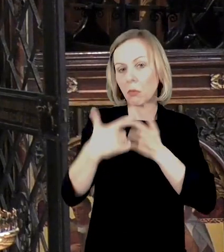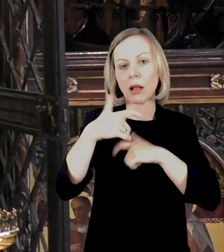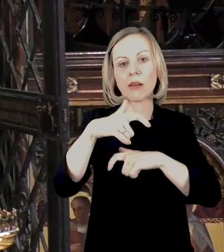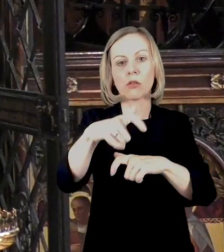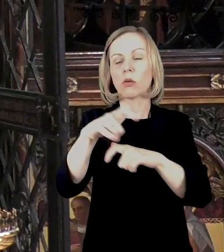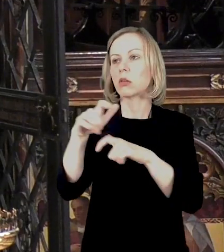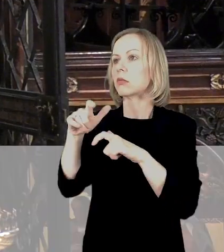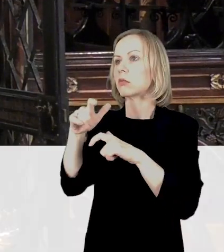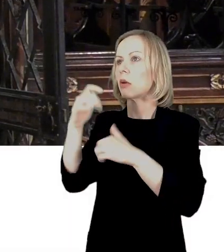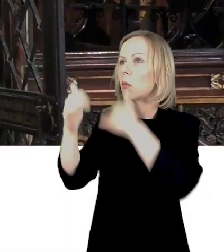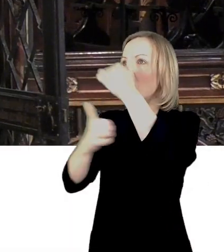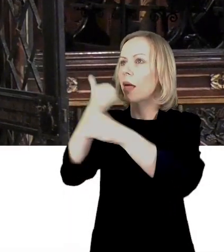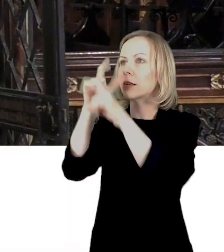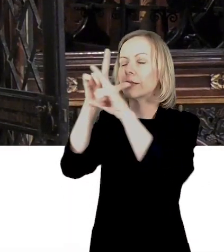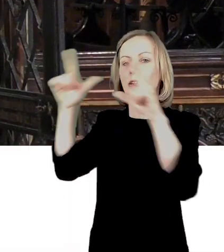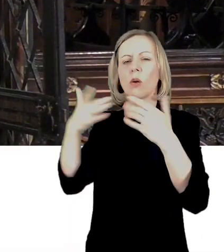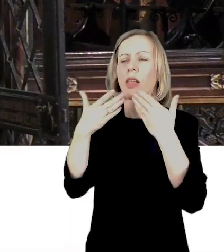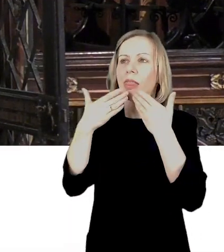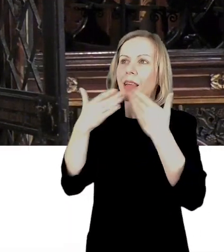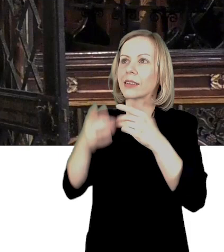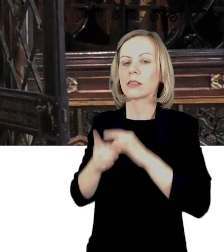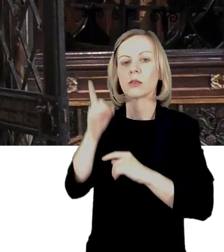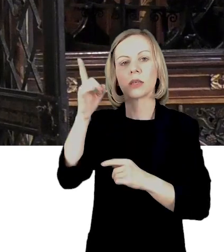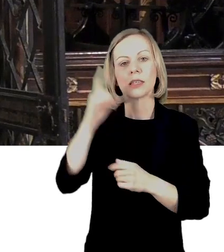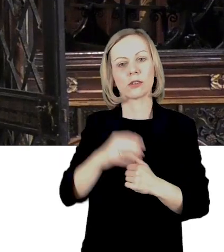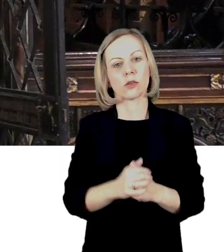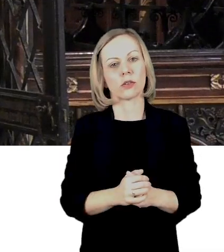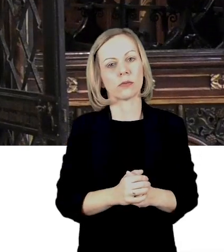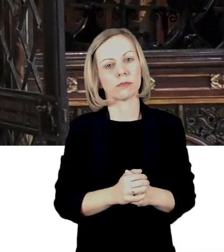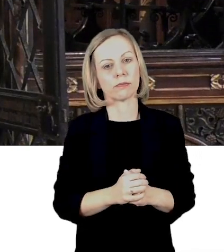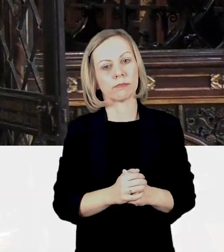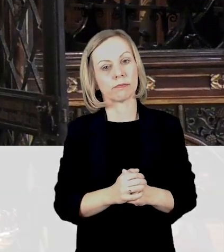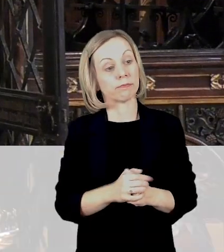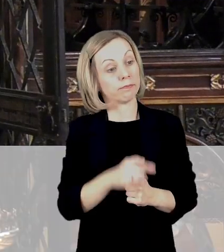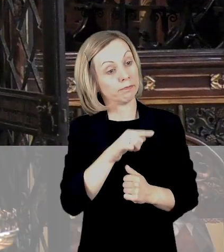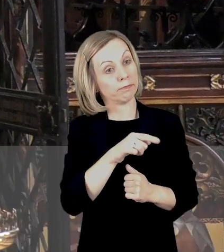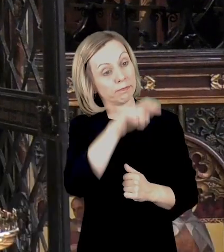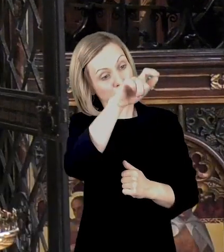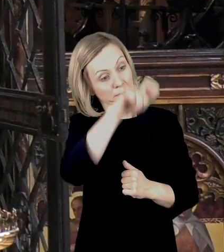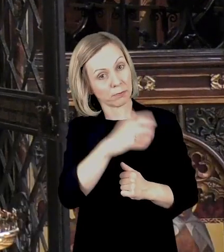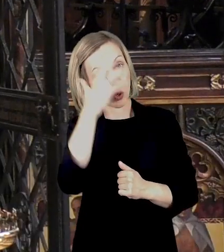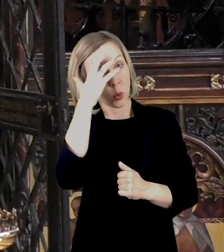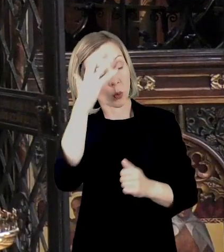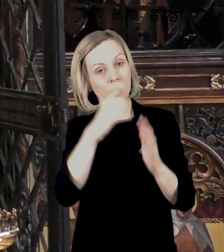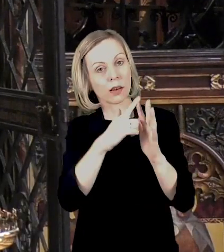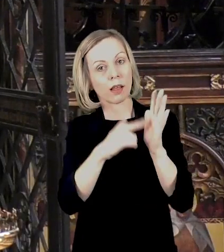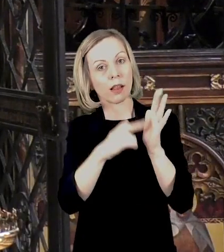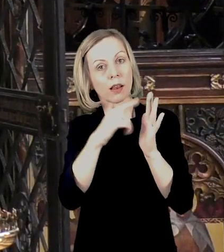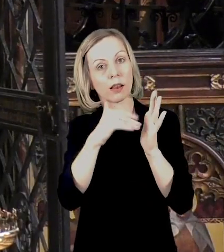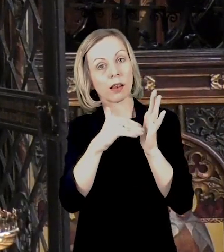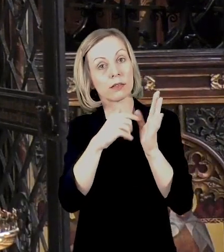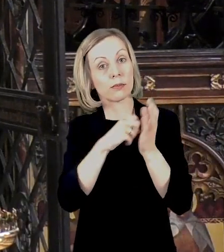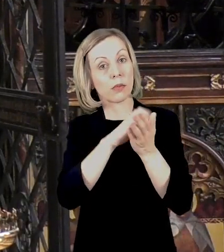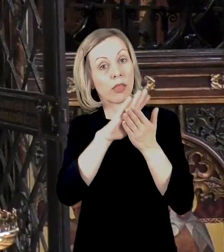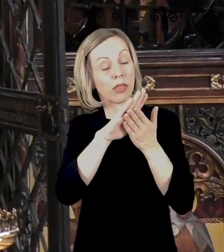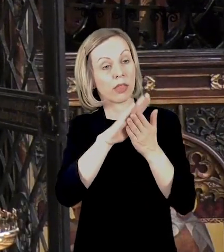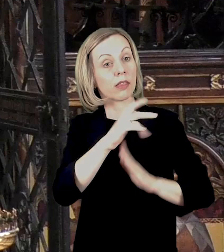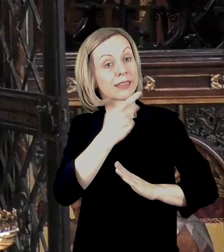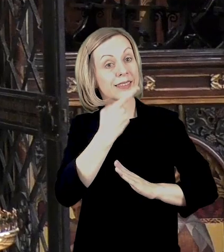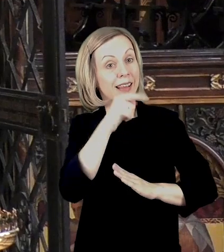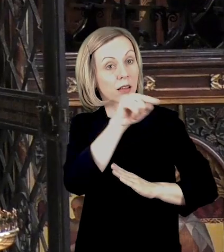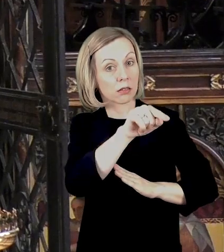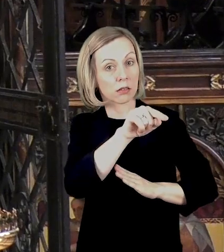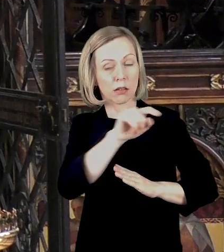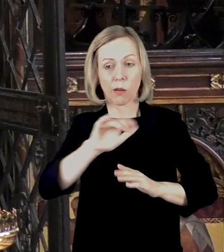Let us bless the Lord. Thanks be to God. For Her Late Majesty Queen Elizabeth II and all the royal